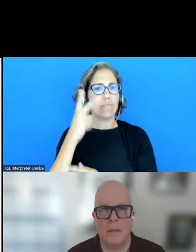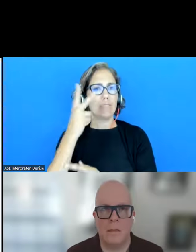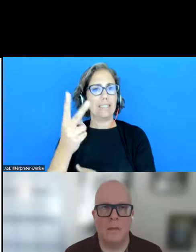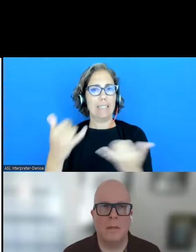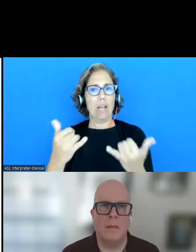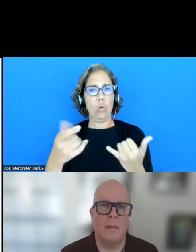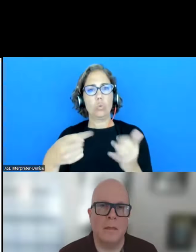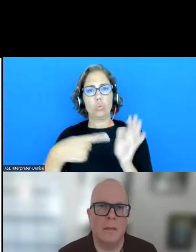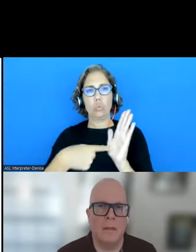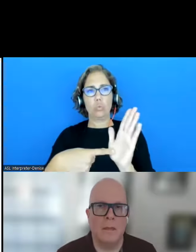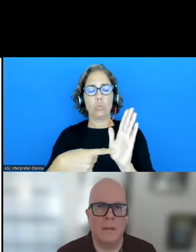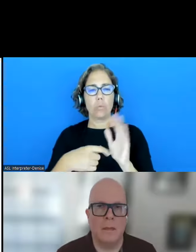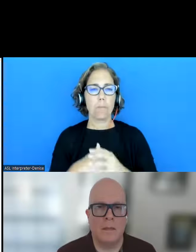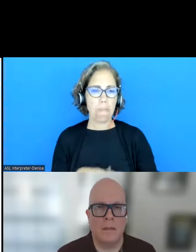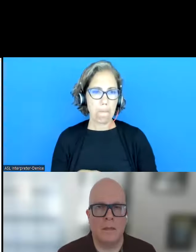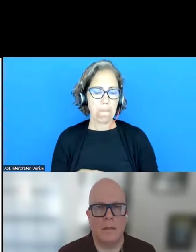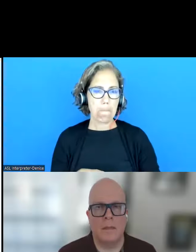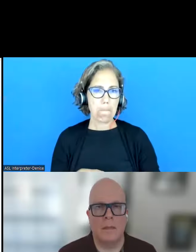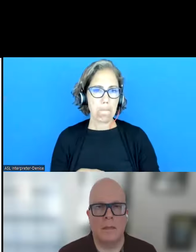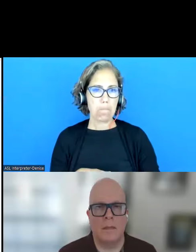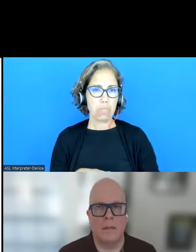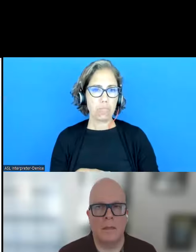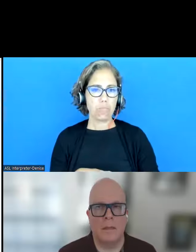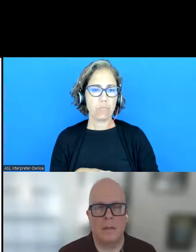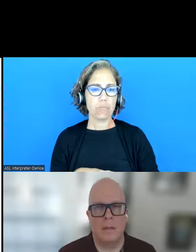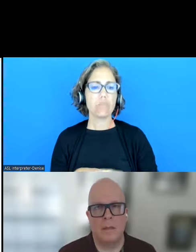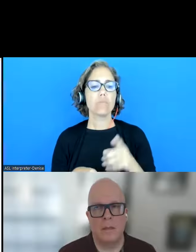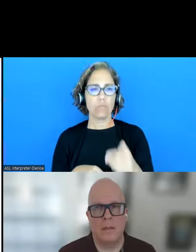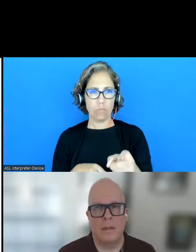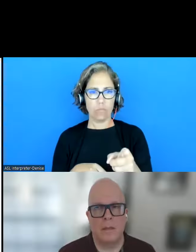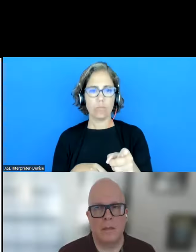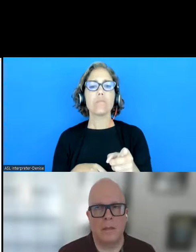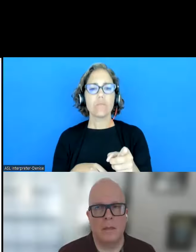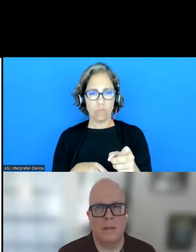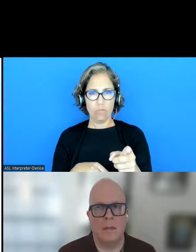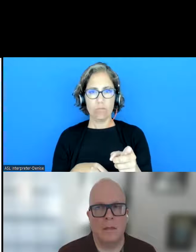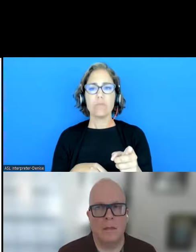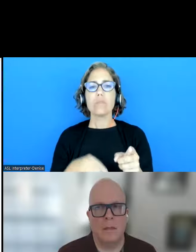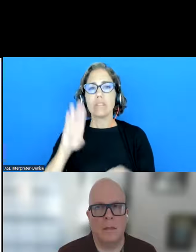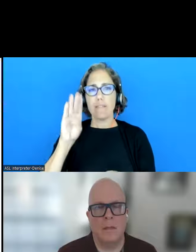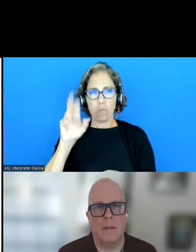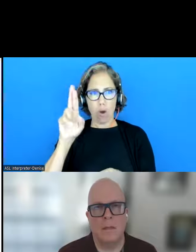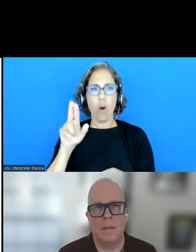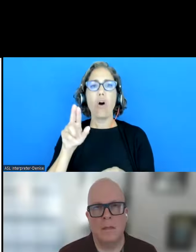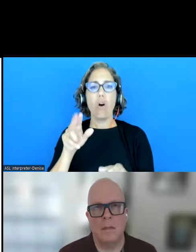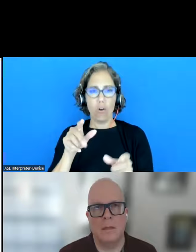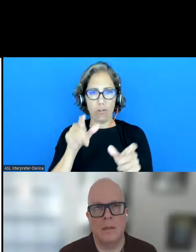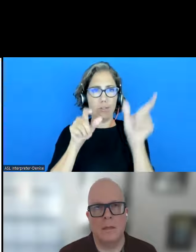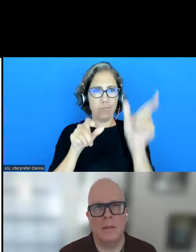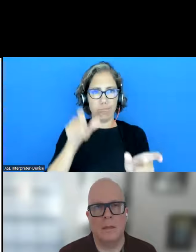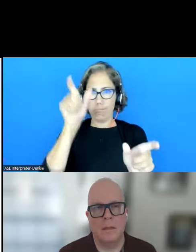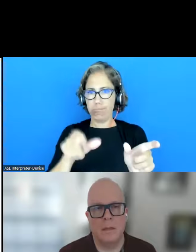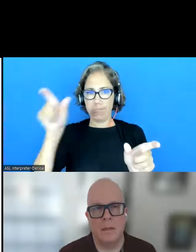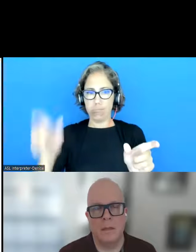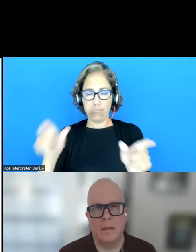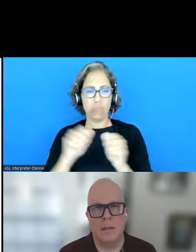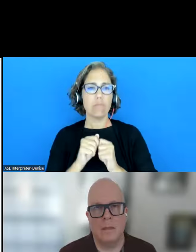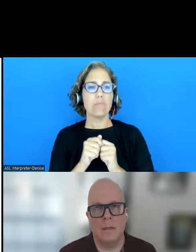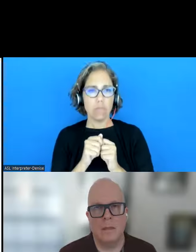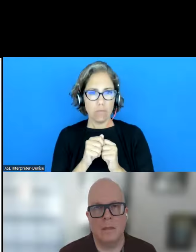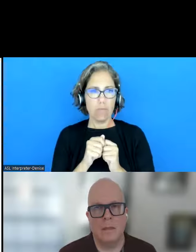slide. So here we have a bar chart that shows the percentage of the issues